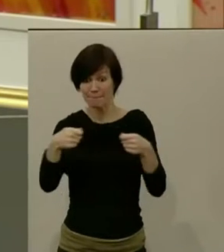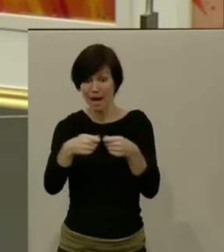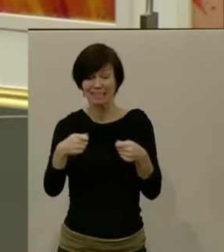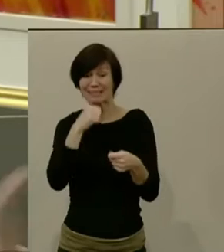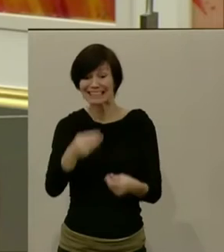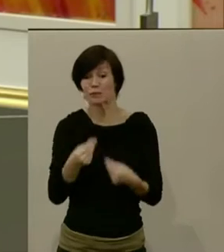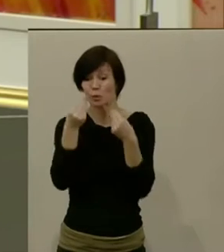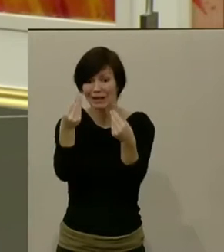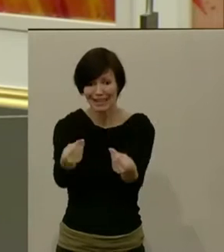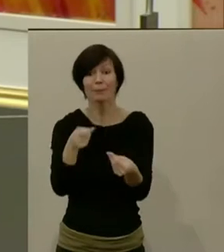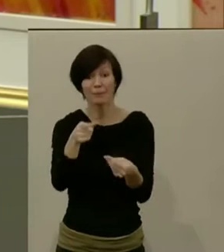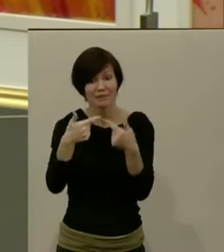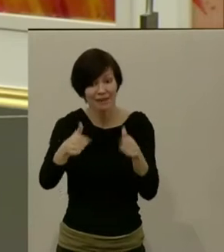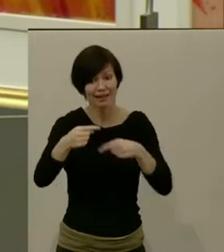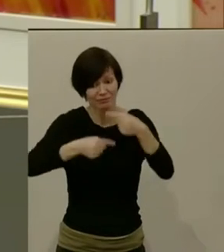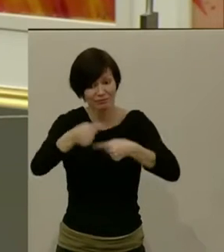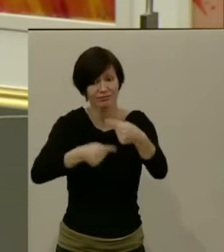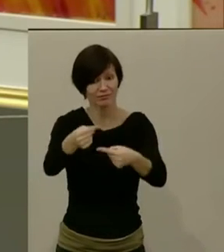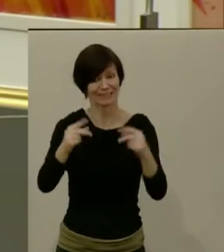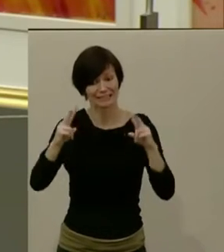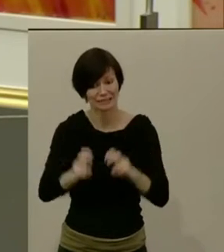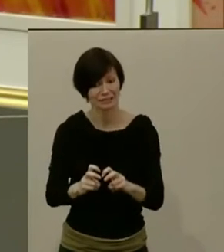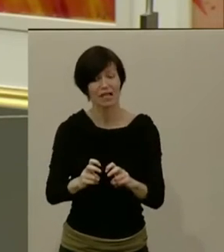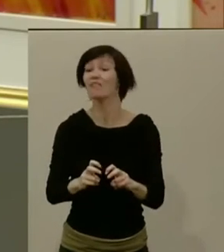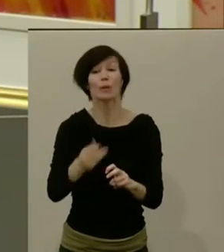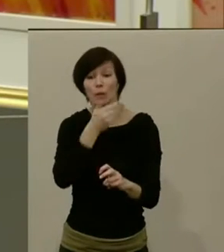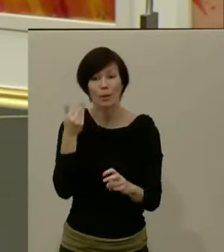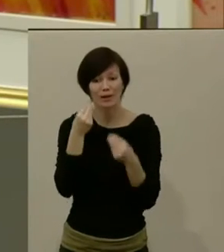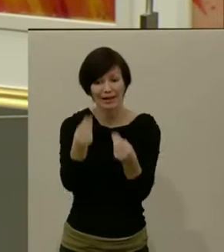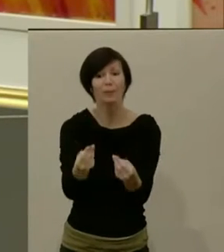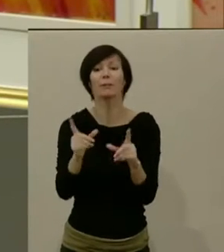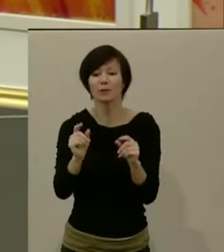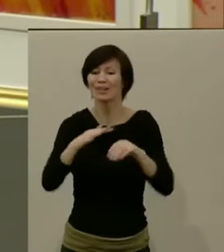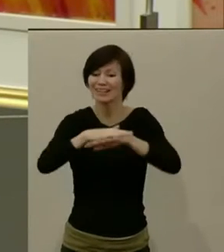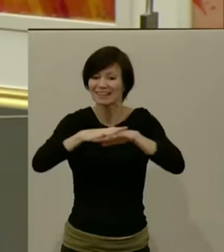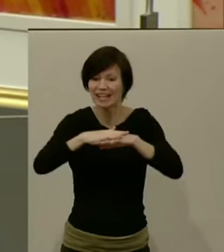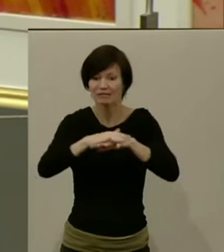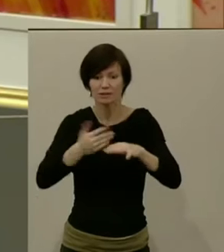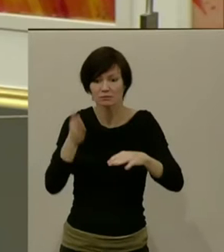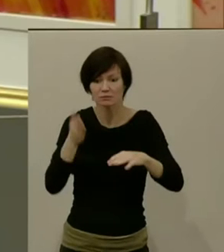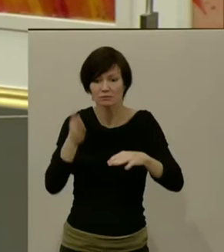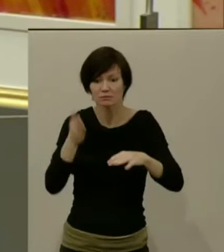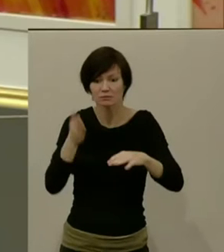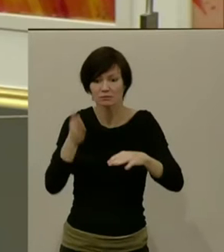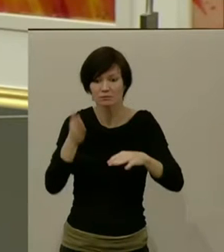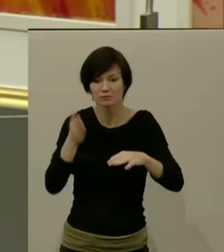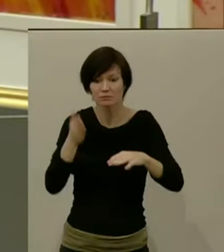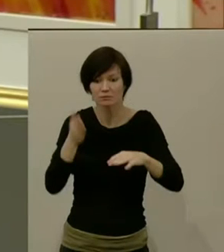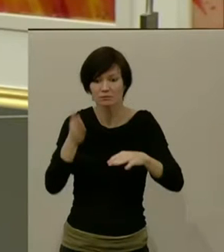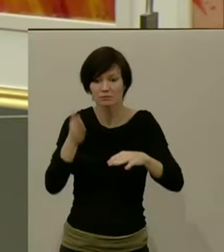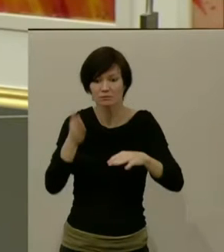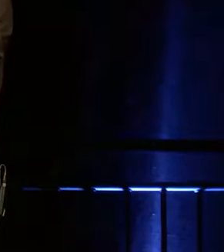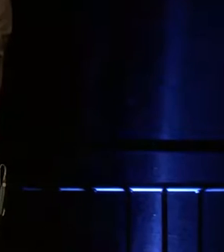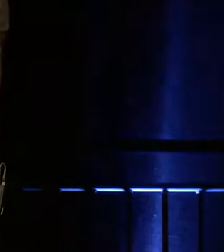do this. If we don't give those abilities to police, then we have a few chances to find